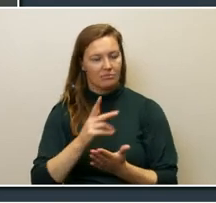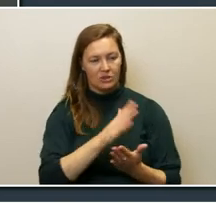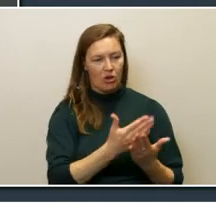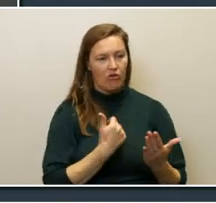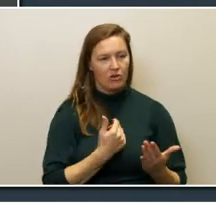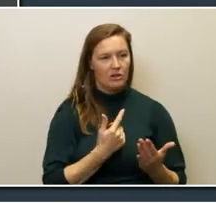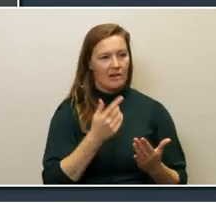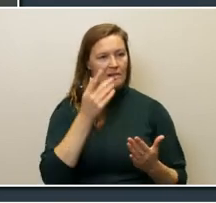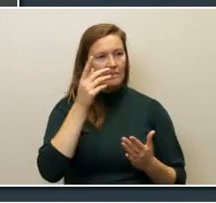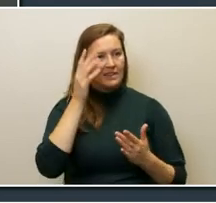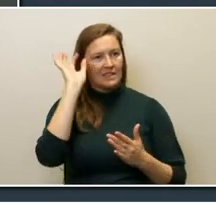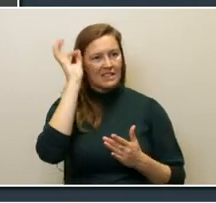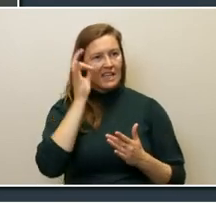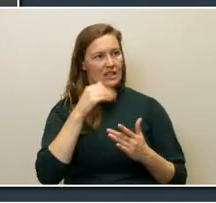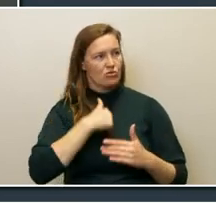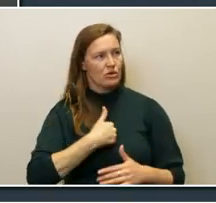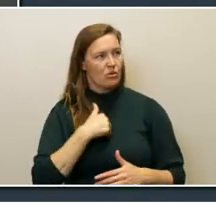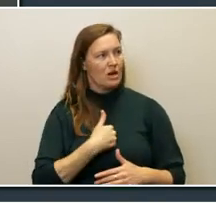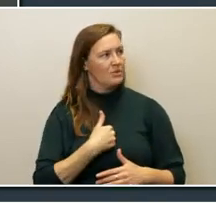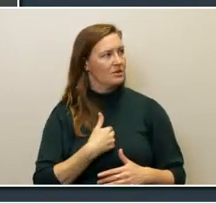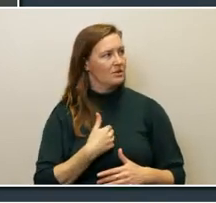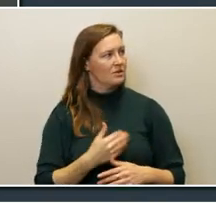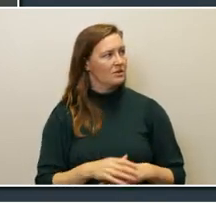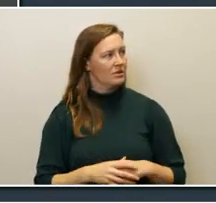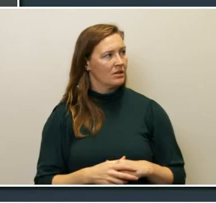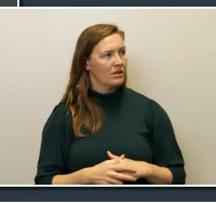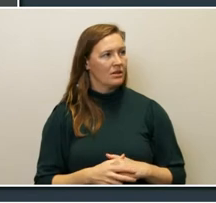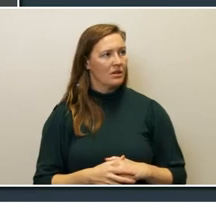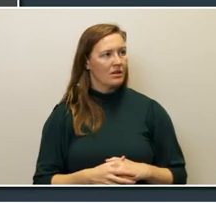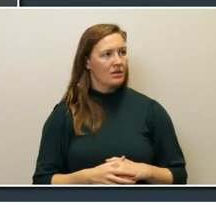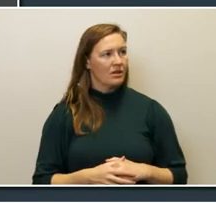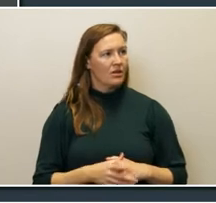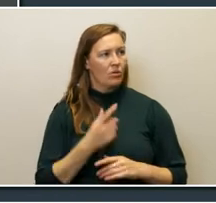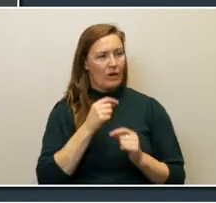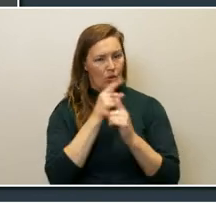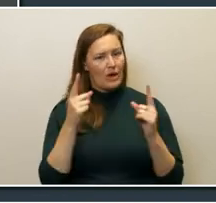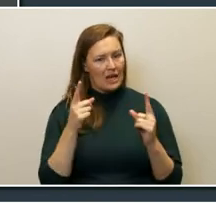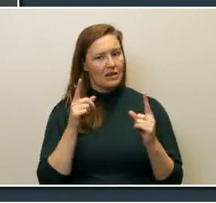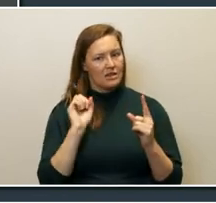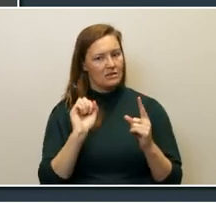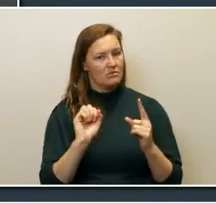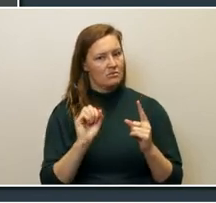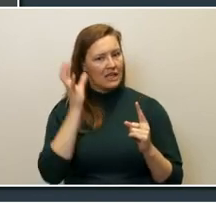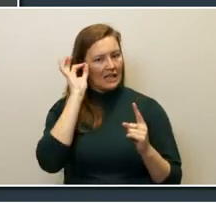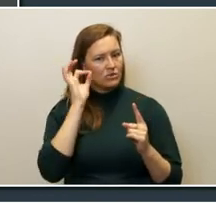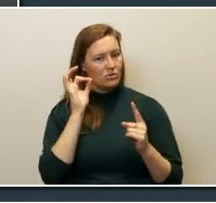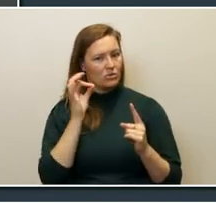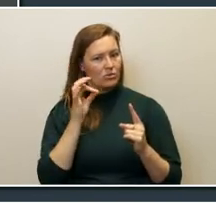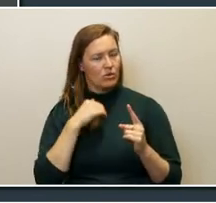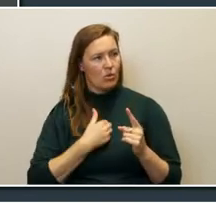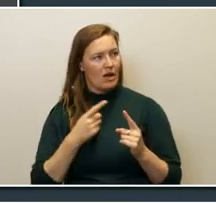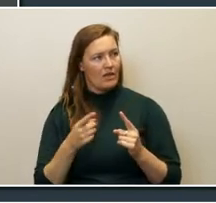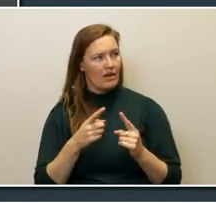Sorry. It's a Napier City Council requirement. Yep. I want to be polite as possible, but as far as we're aware, it's a Napier City Council requirement.